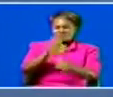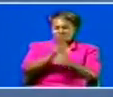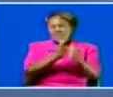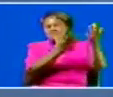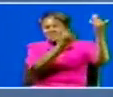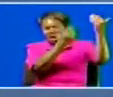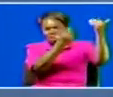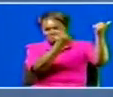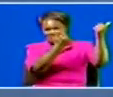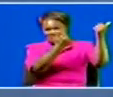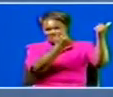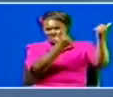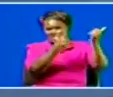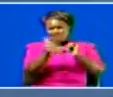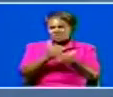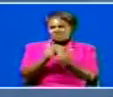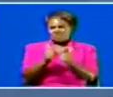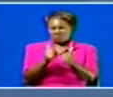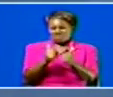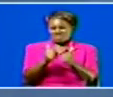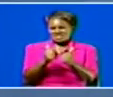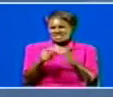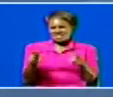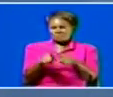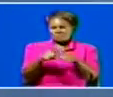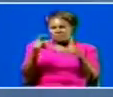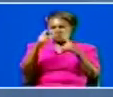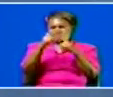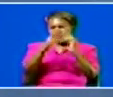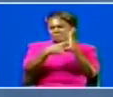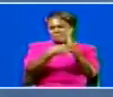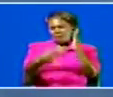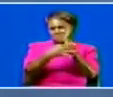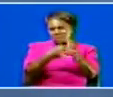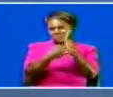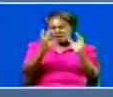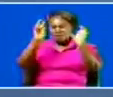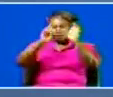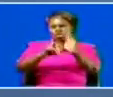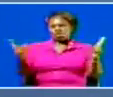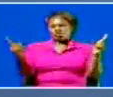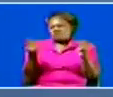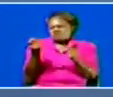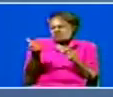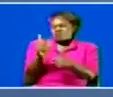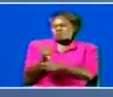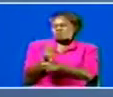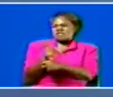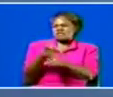up shortly. Business news, sports. And also, Willis the Word Master is still on cue. He's going to be joining us in a few moments